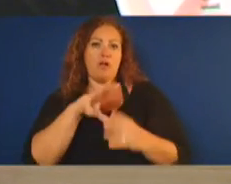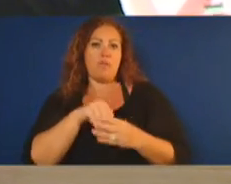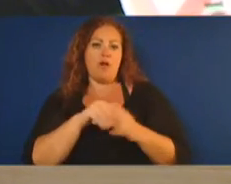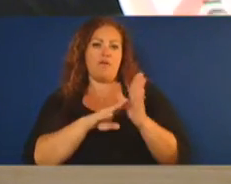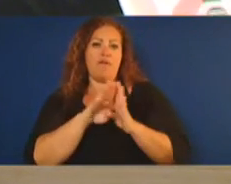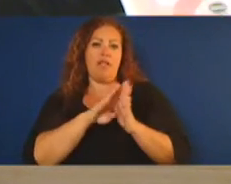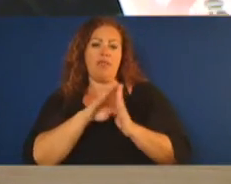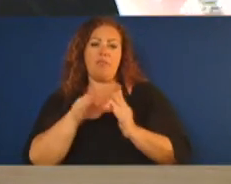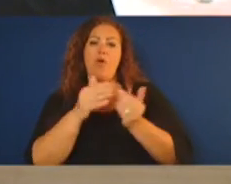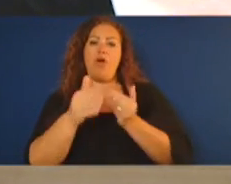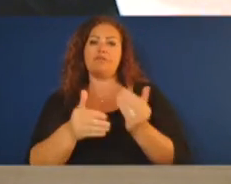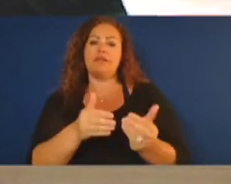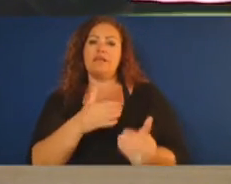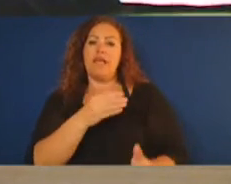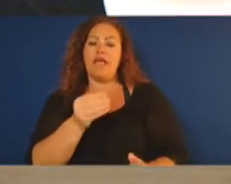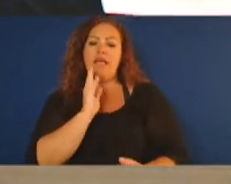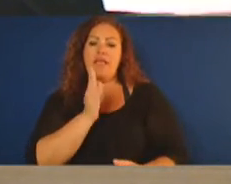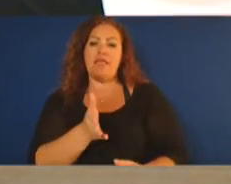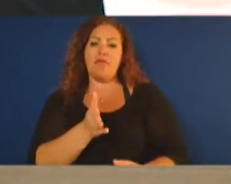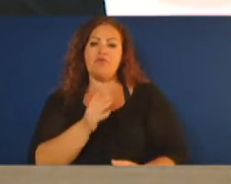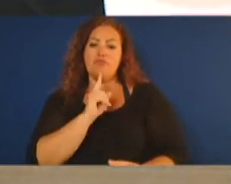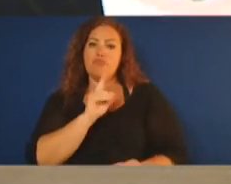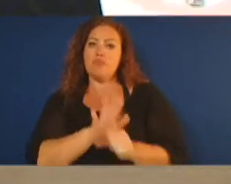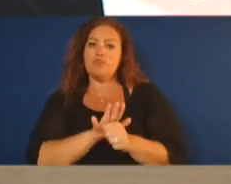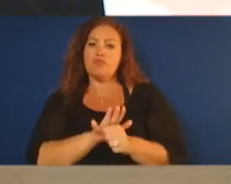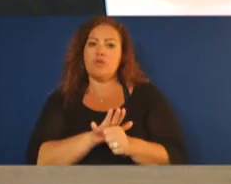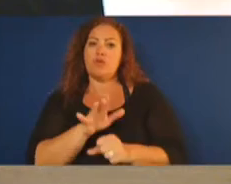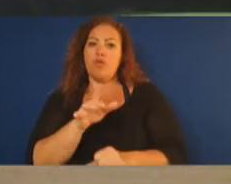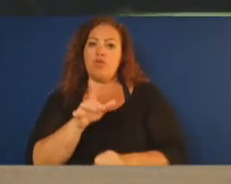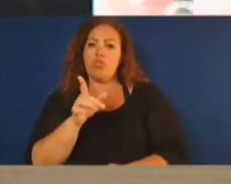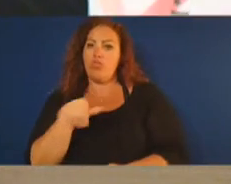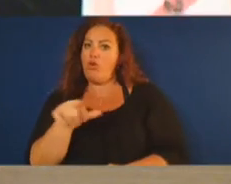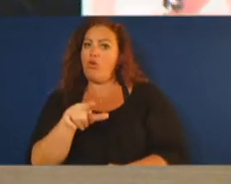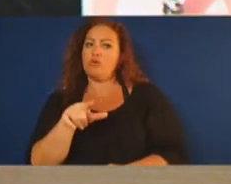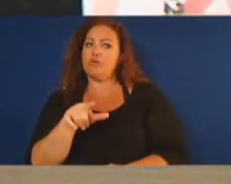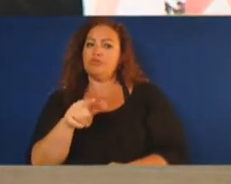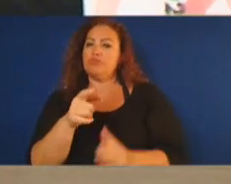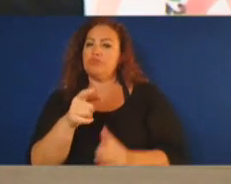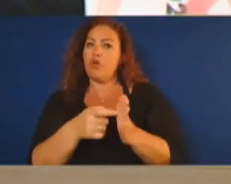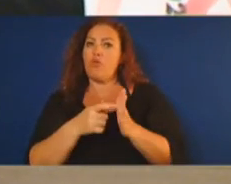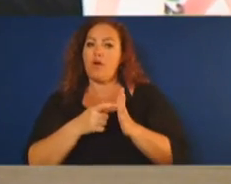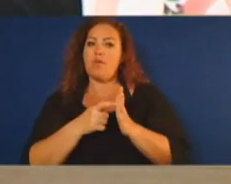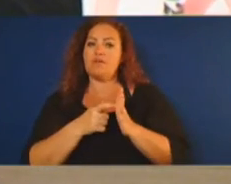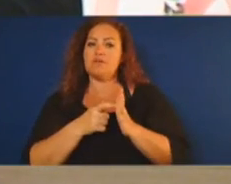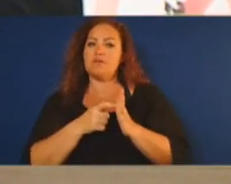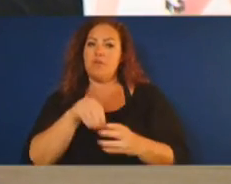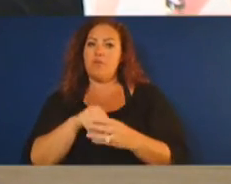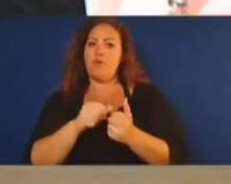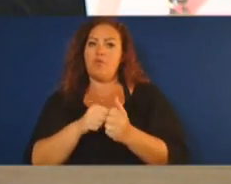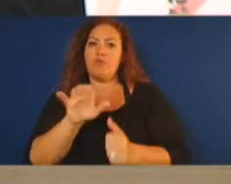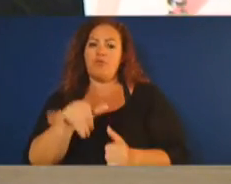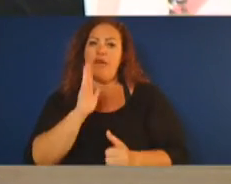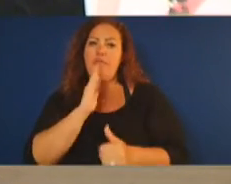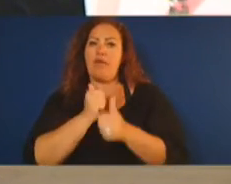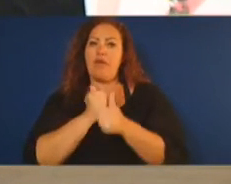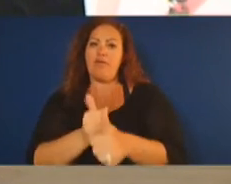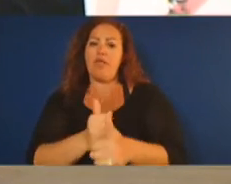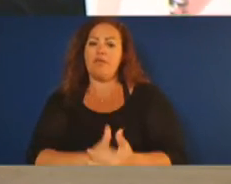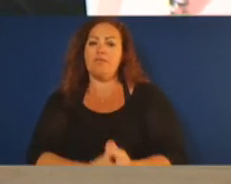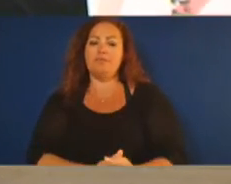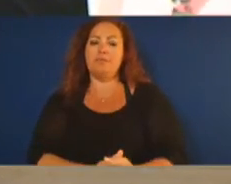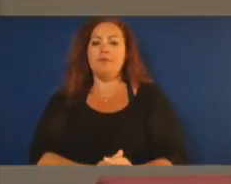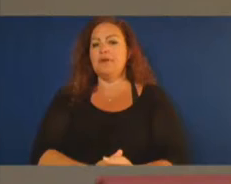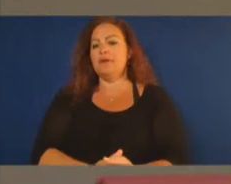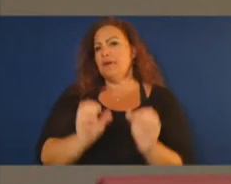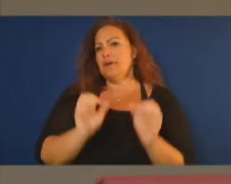process and we'll be um ensured that you know those are any requirements they have as a part of that will be complied with okay